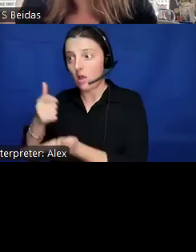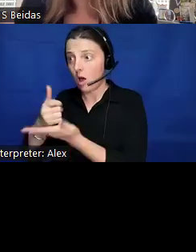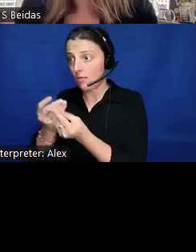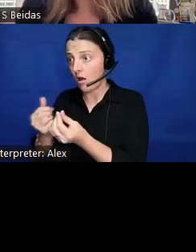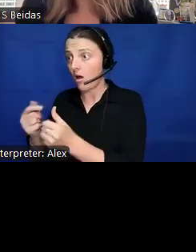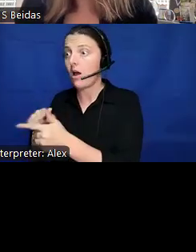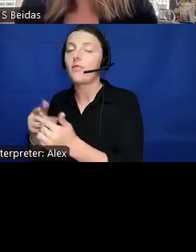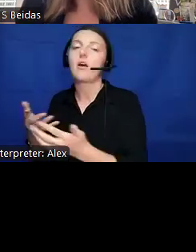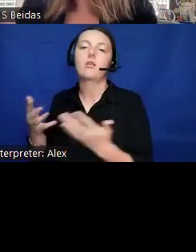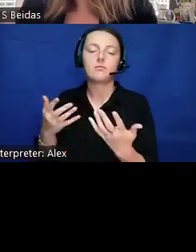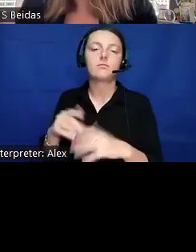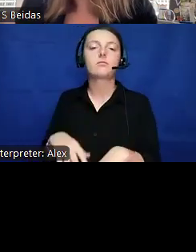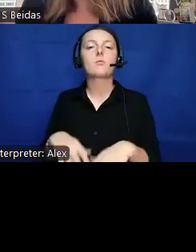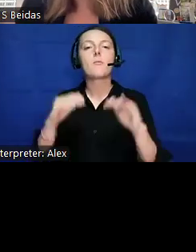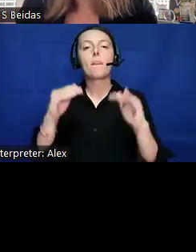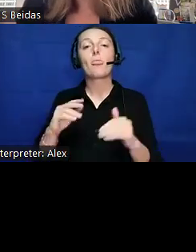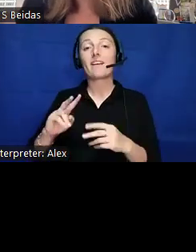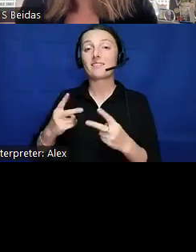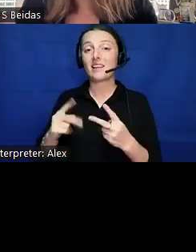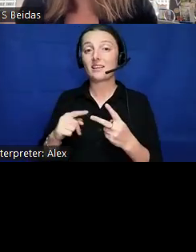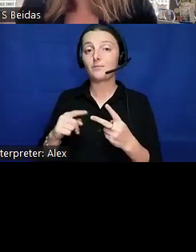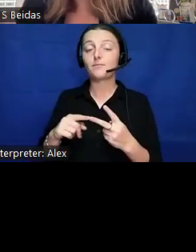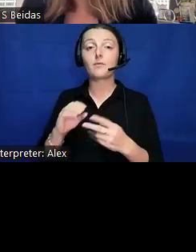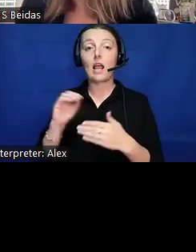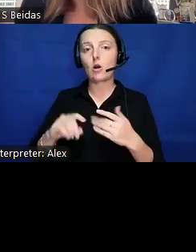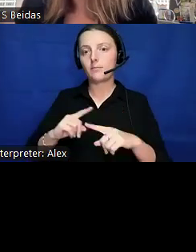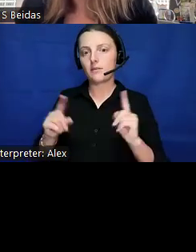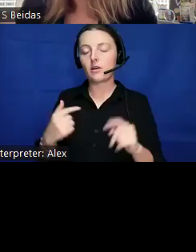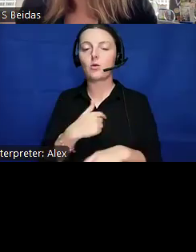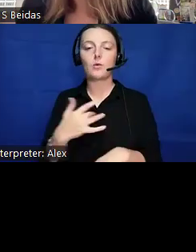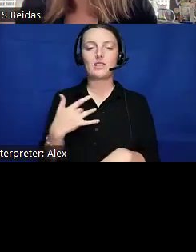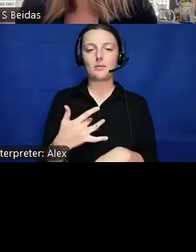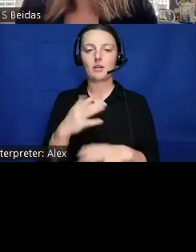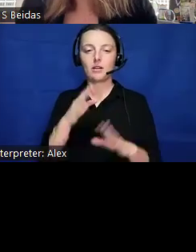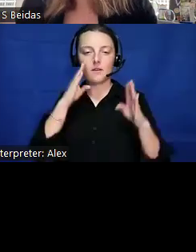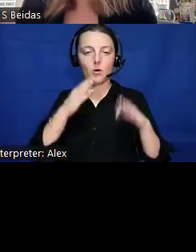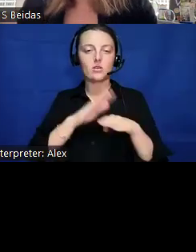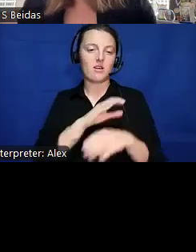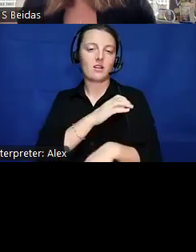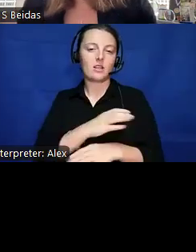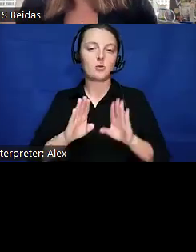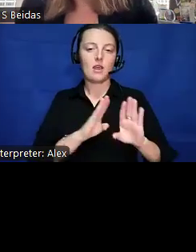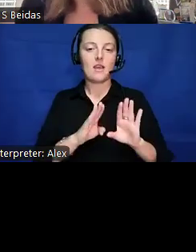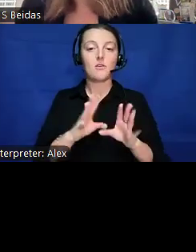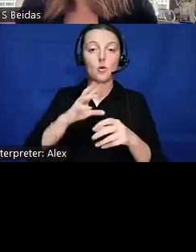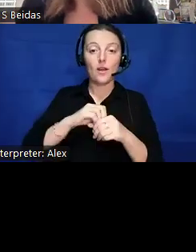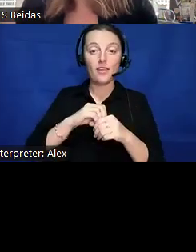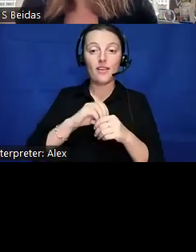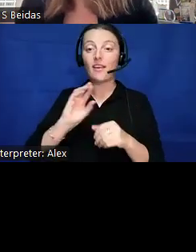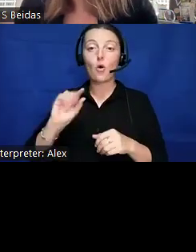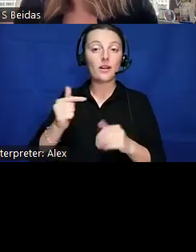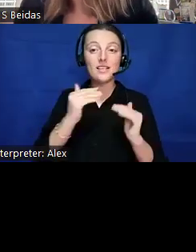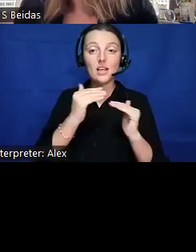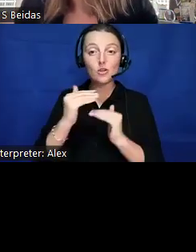Second, our outcomes are different. We tend to focus on clinician behavior within organizational constraints. That's another way to